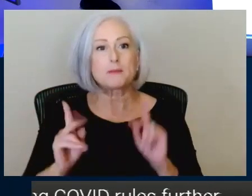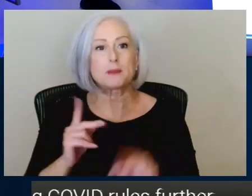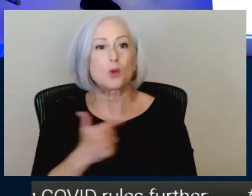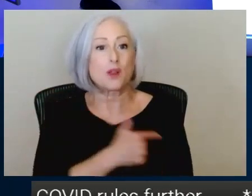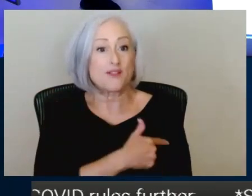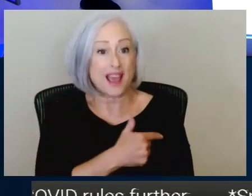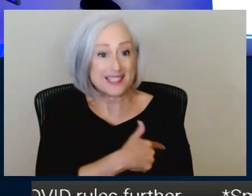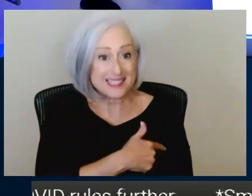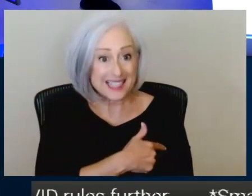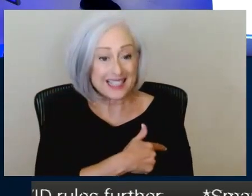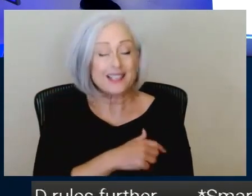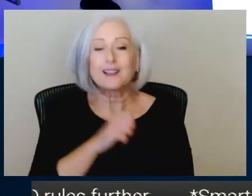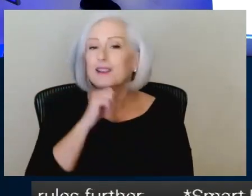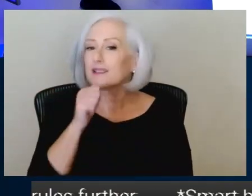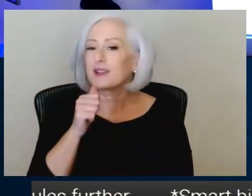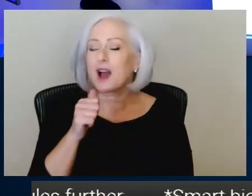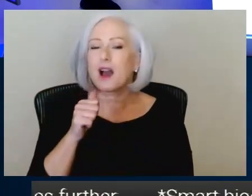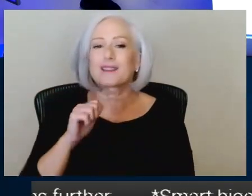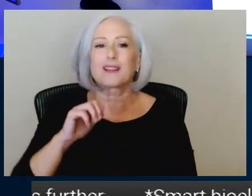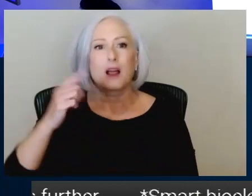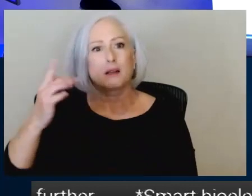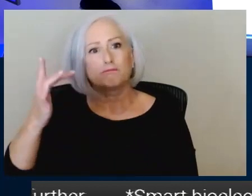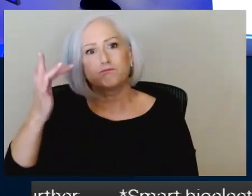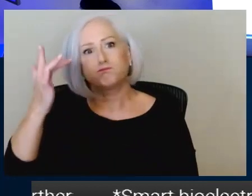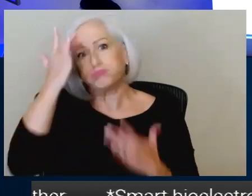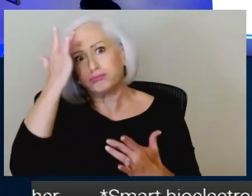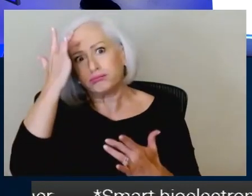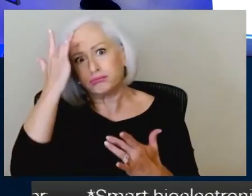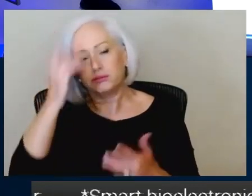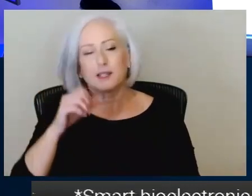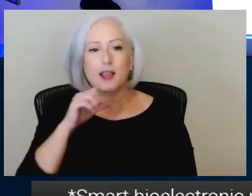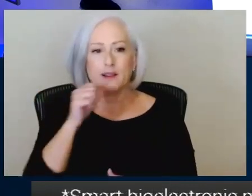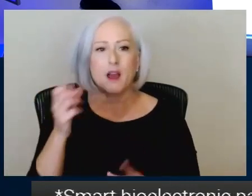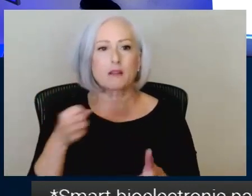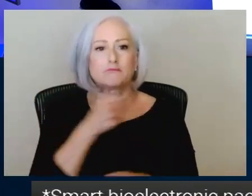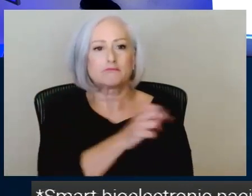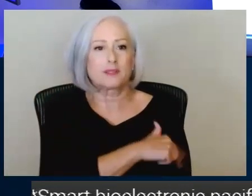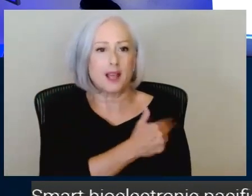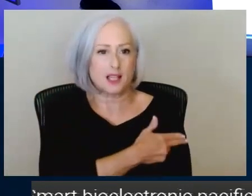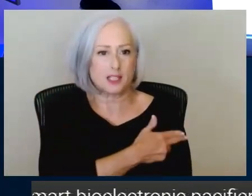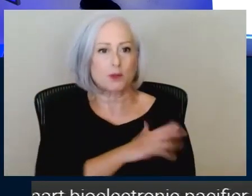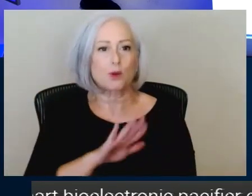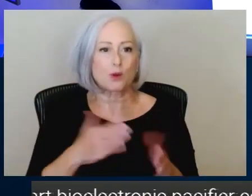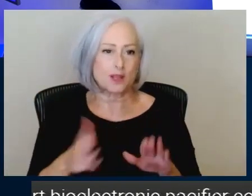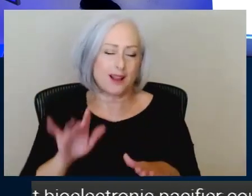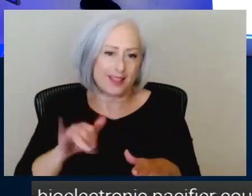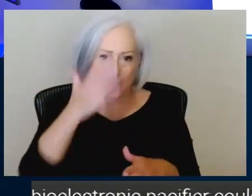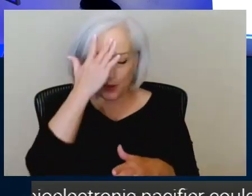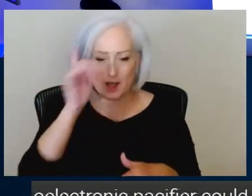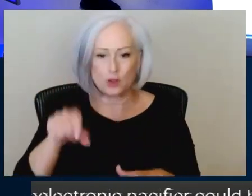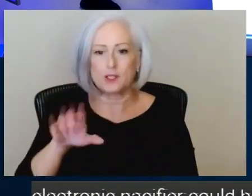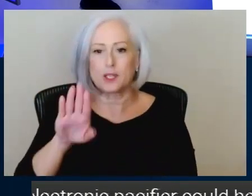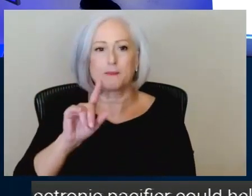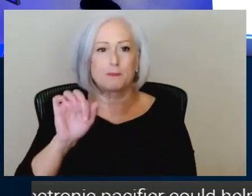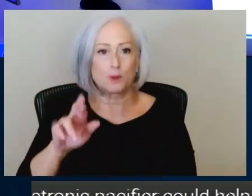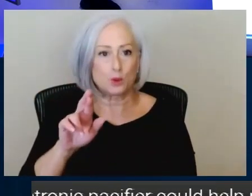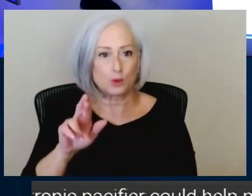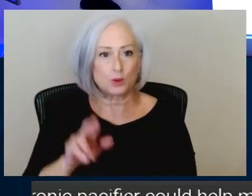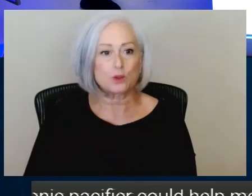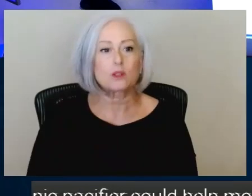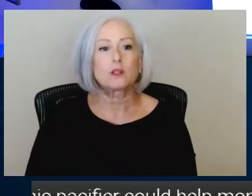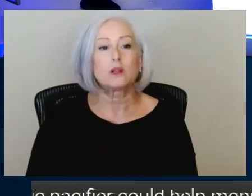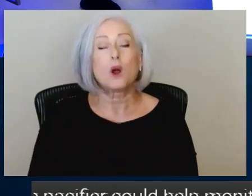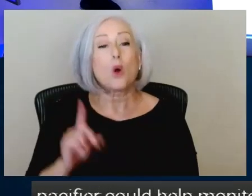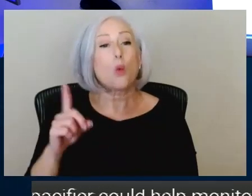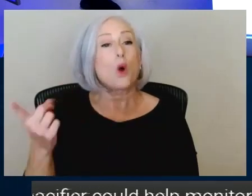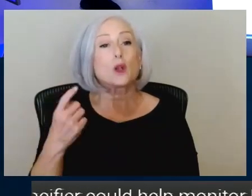ones dying in the ICU, whether it's adult or children. And that's why we all should get our booster. You know, Hawkeye, one of the big questions has been, for adults,